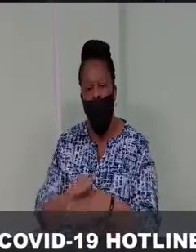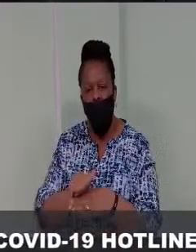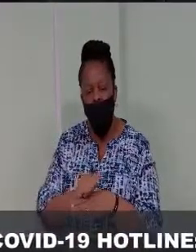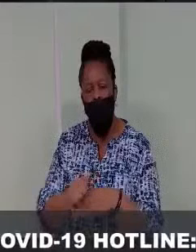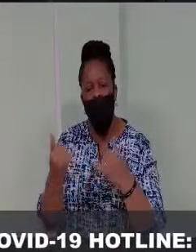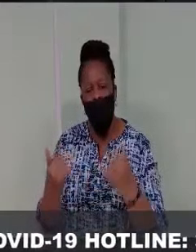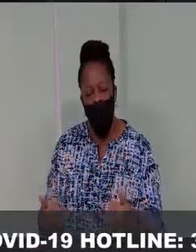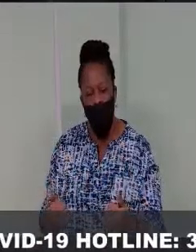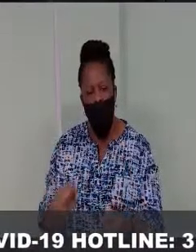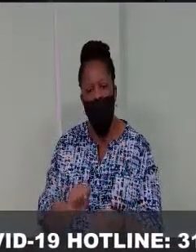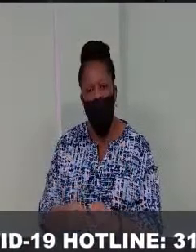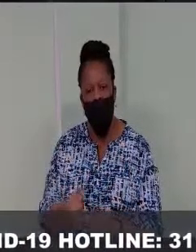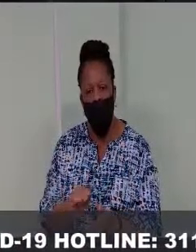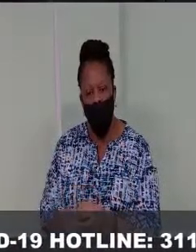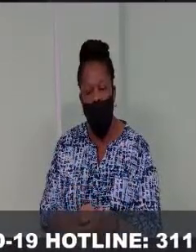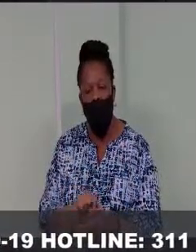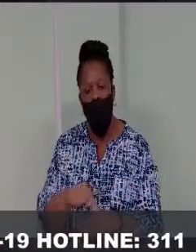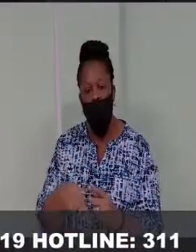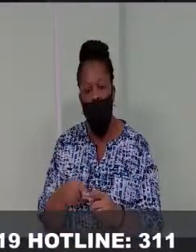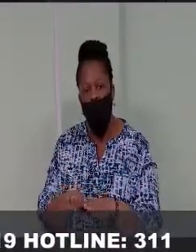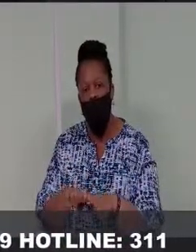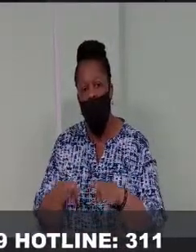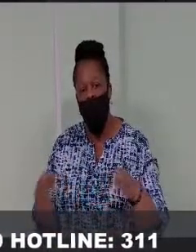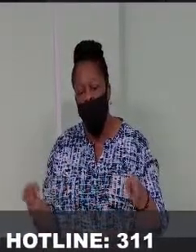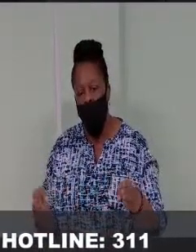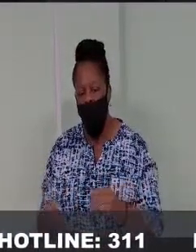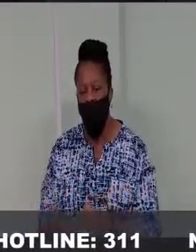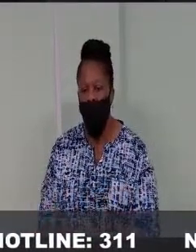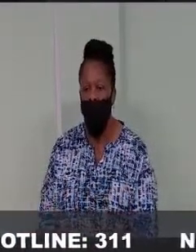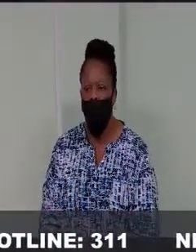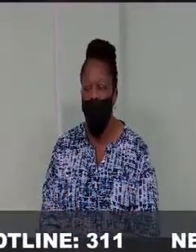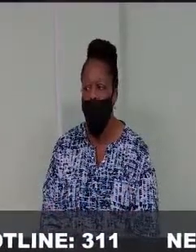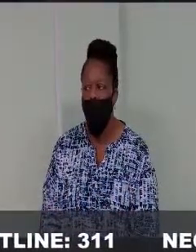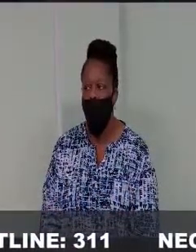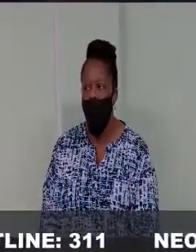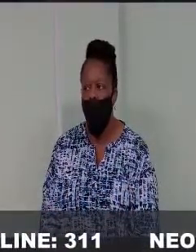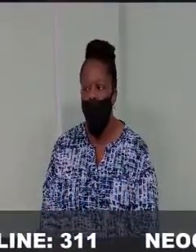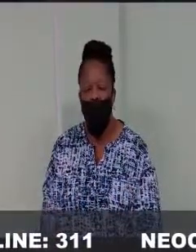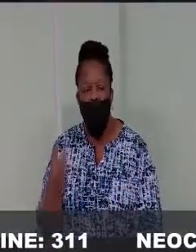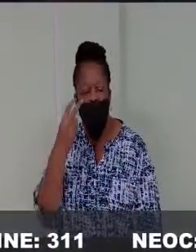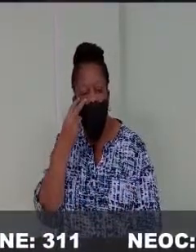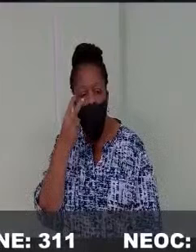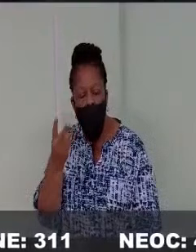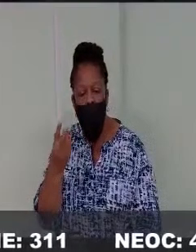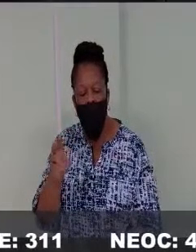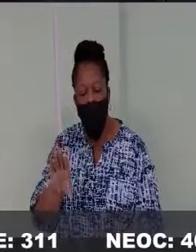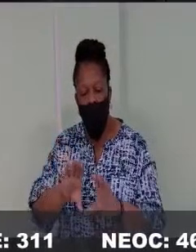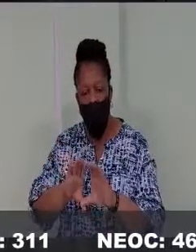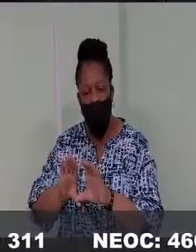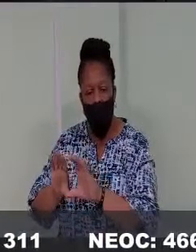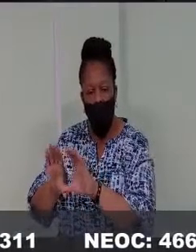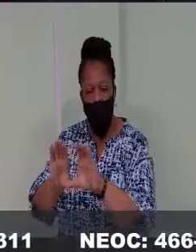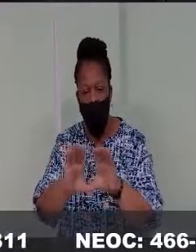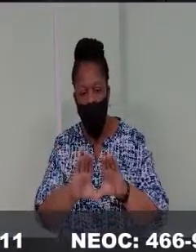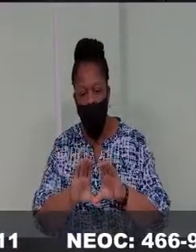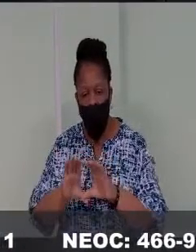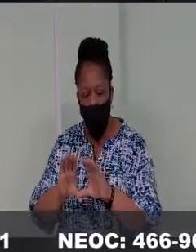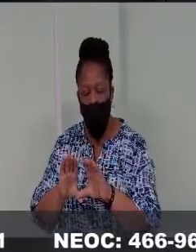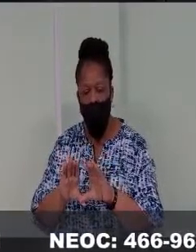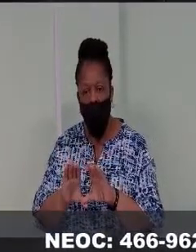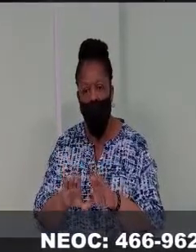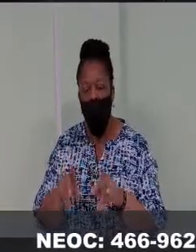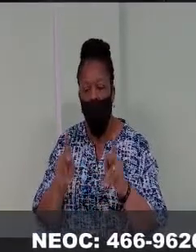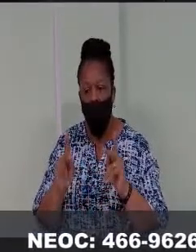We also need to look at the community level. The community level is important, and what we need to do at the community level